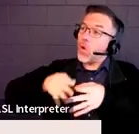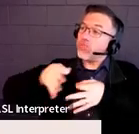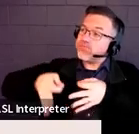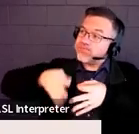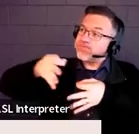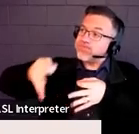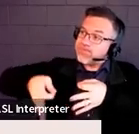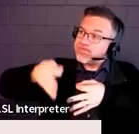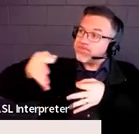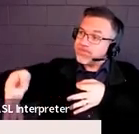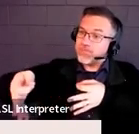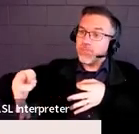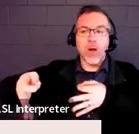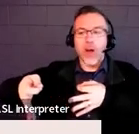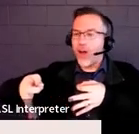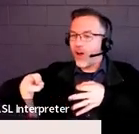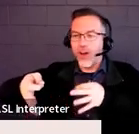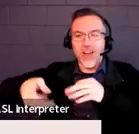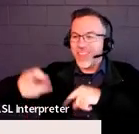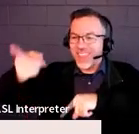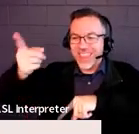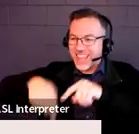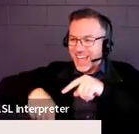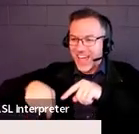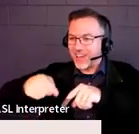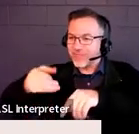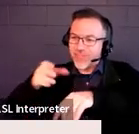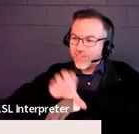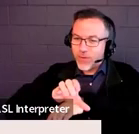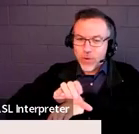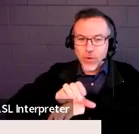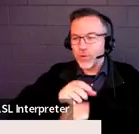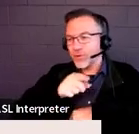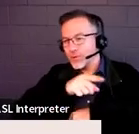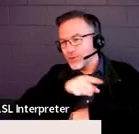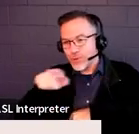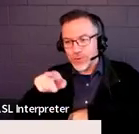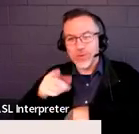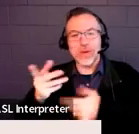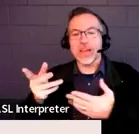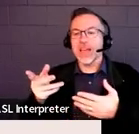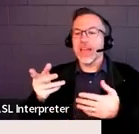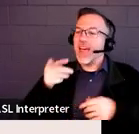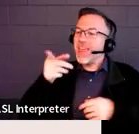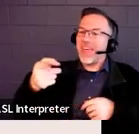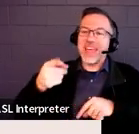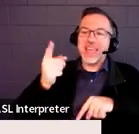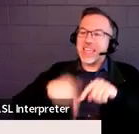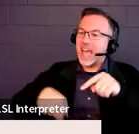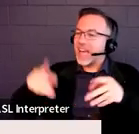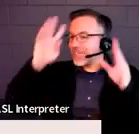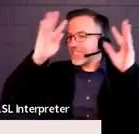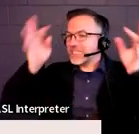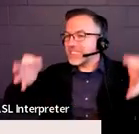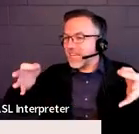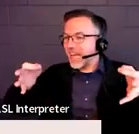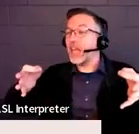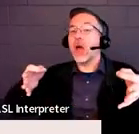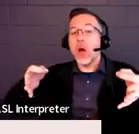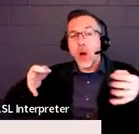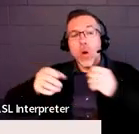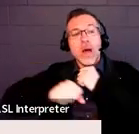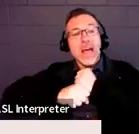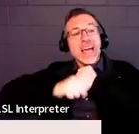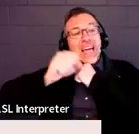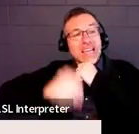work like that. They can't tell you, right, that extended eligibility, because it's an extra year,